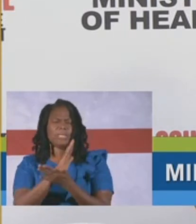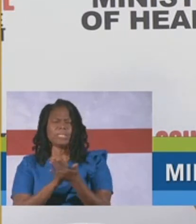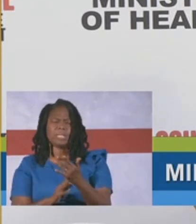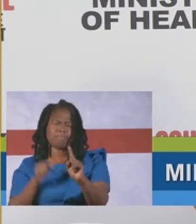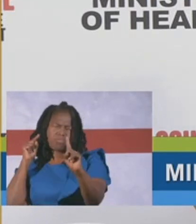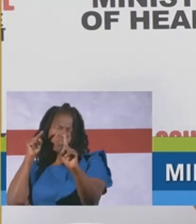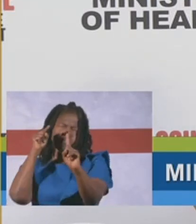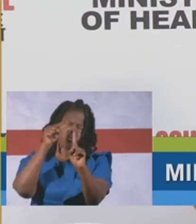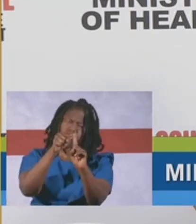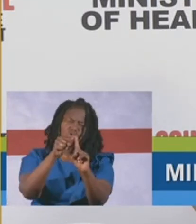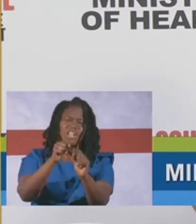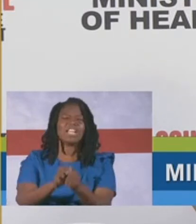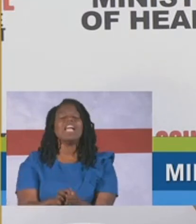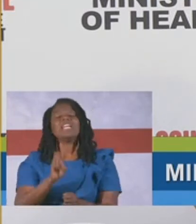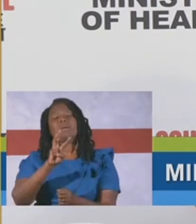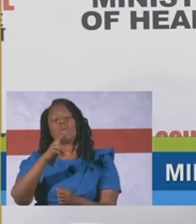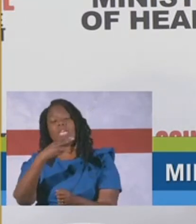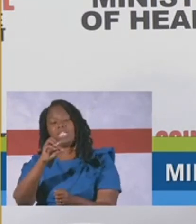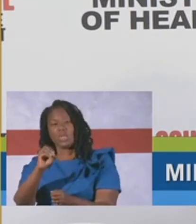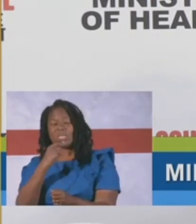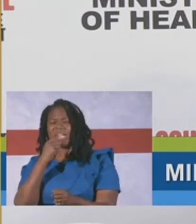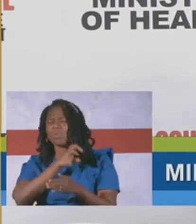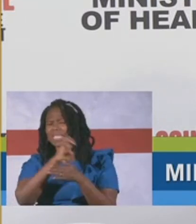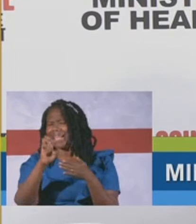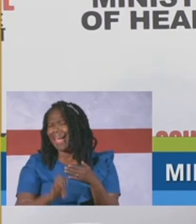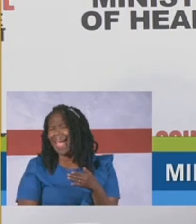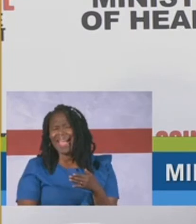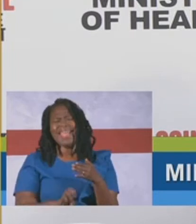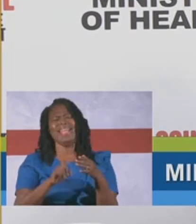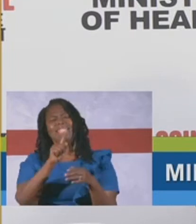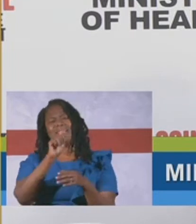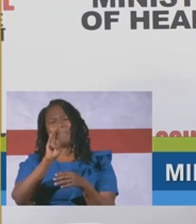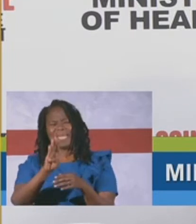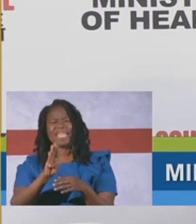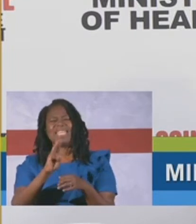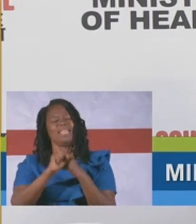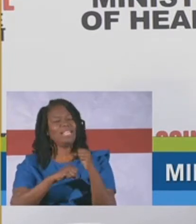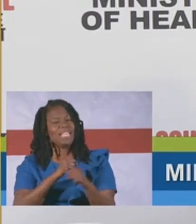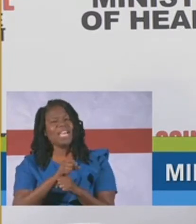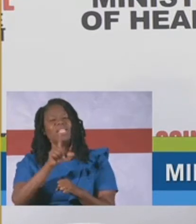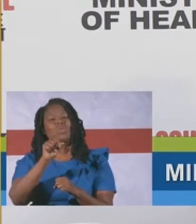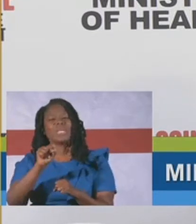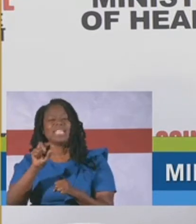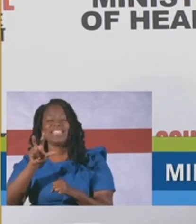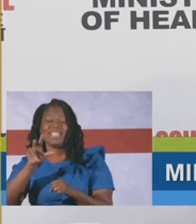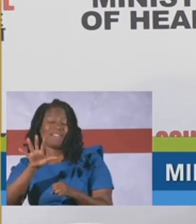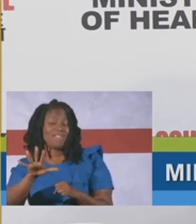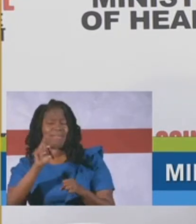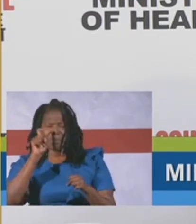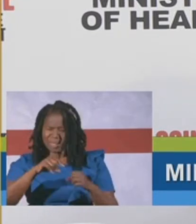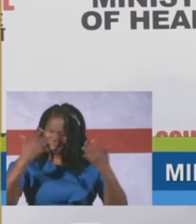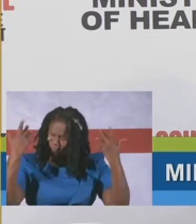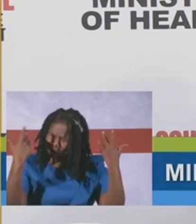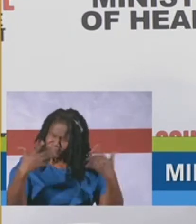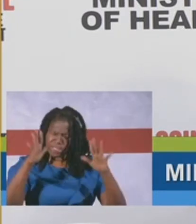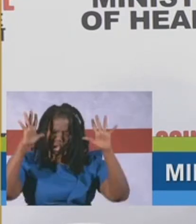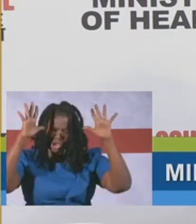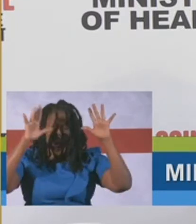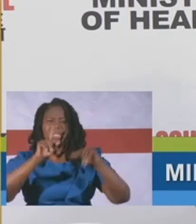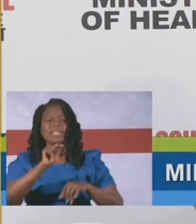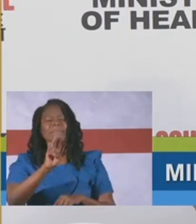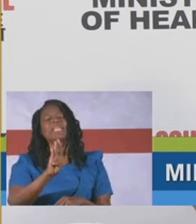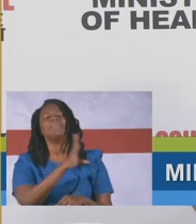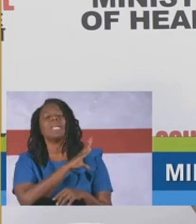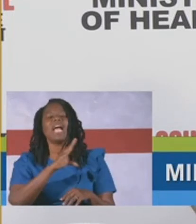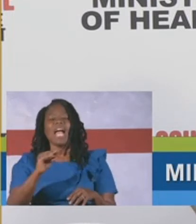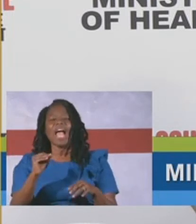the year 2035. And we are hoping as a department to use the World TB Day to